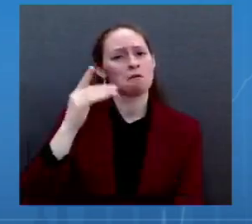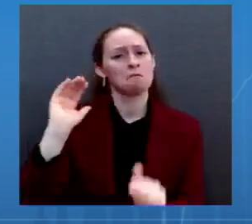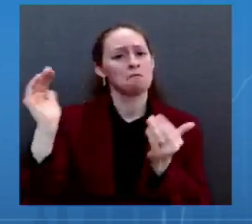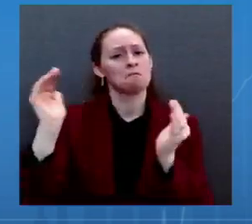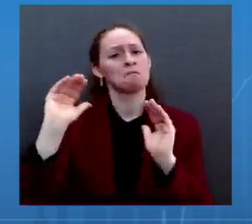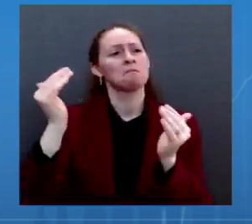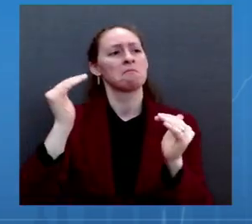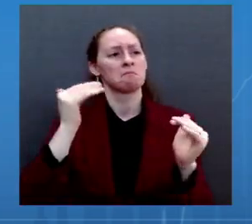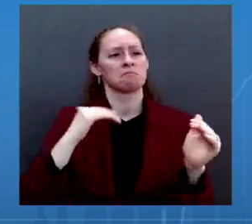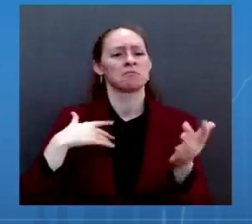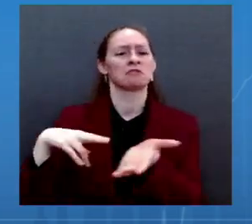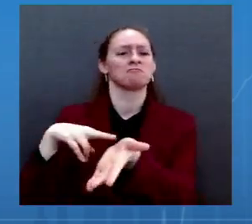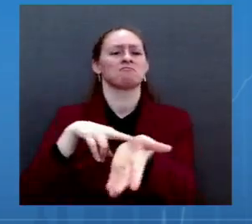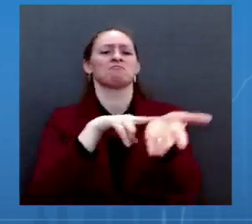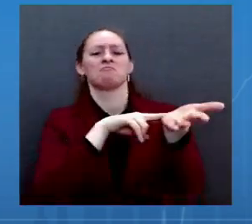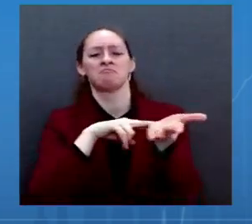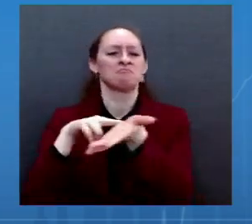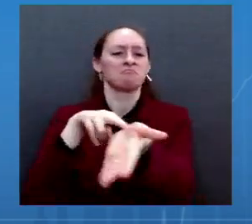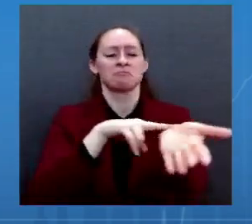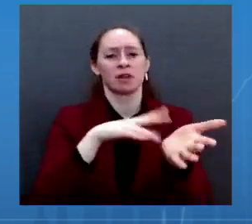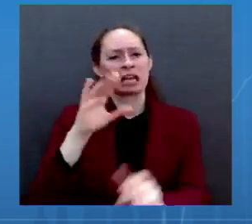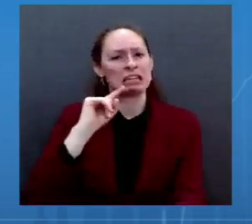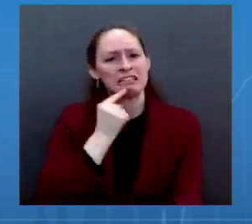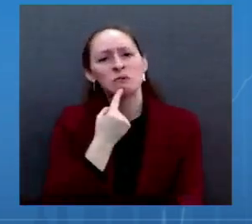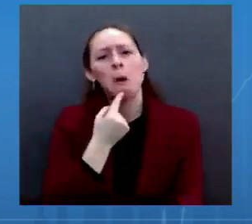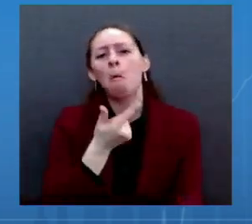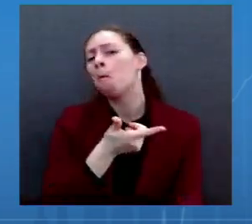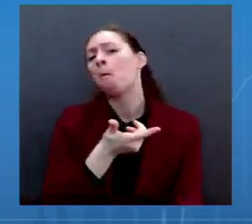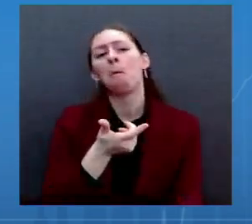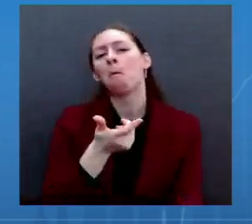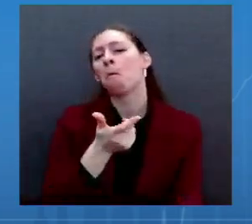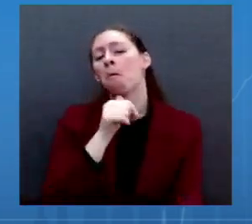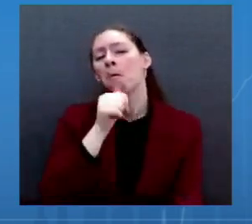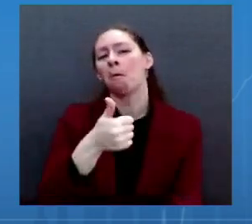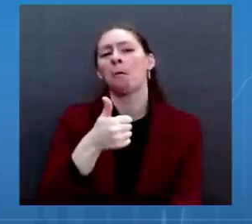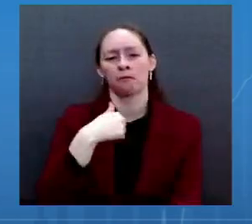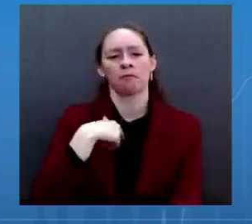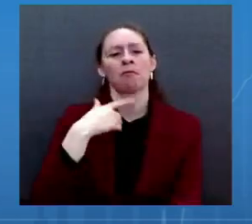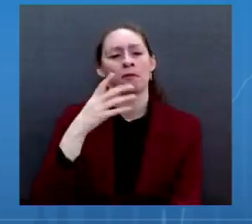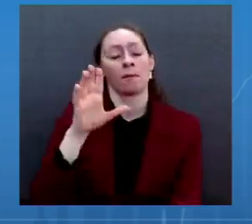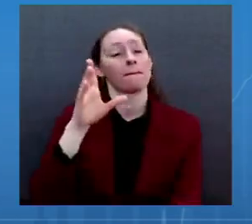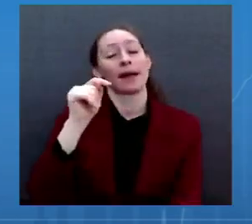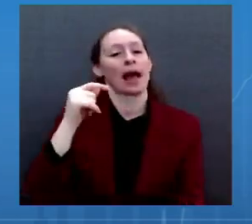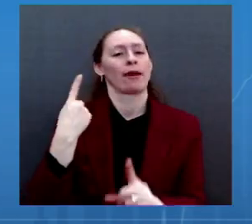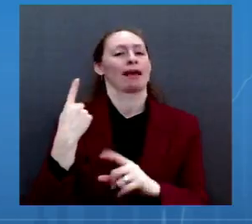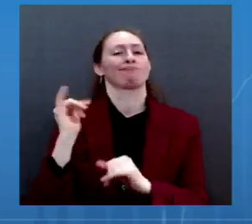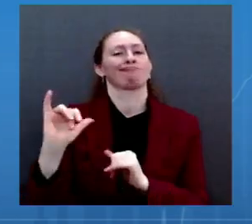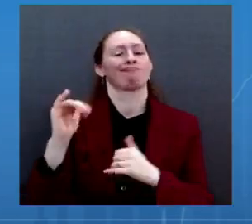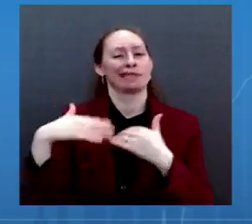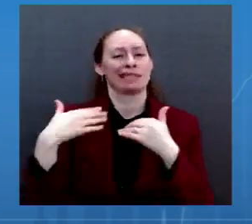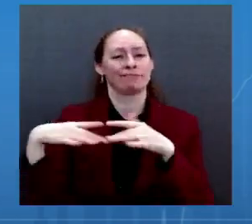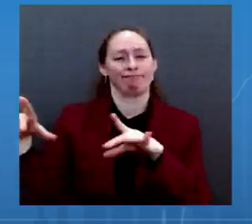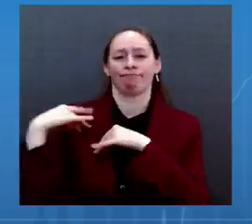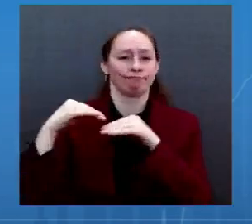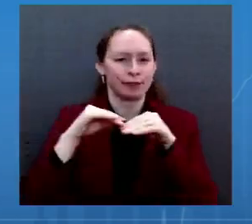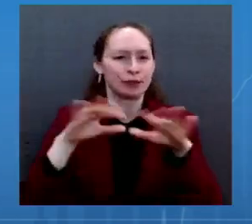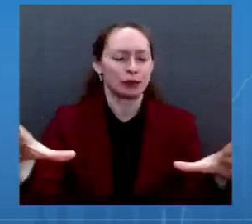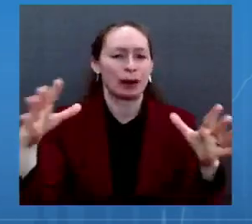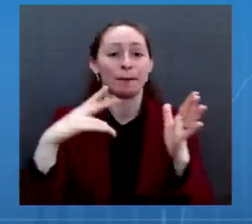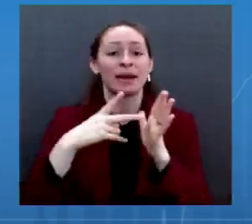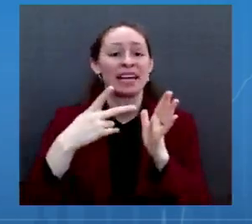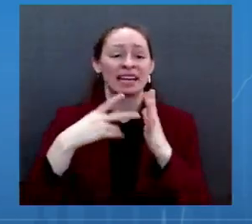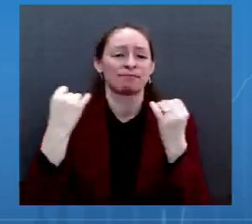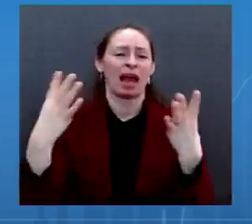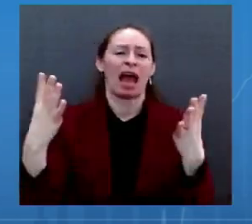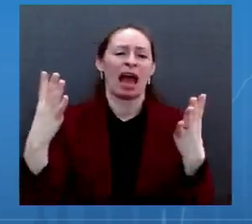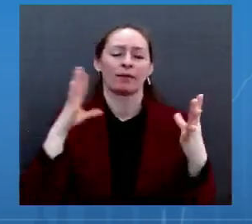infections because of its profound transmissibility mean that many more children will get infected, and